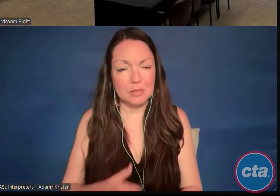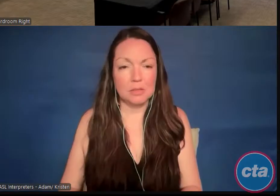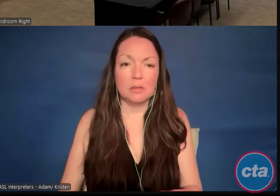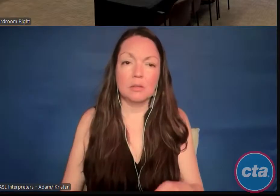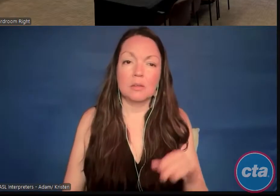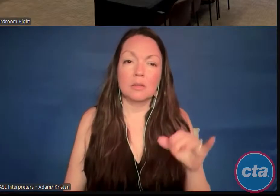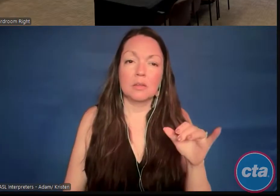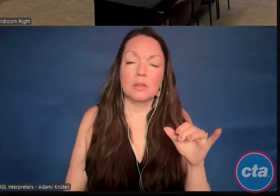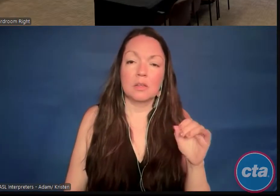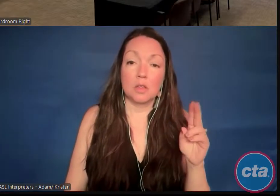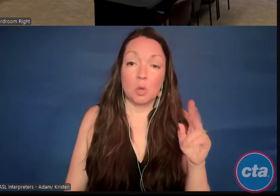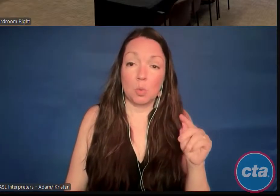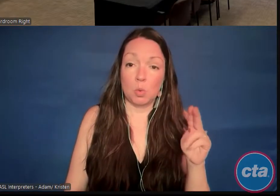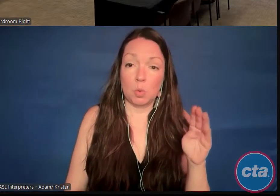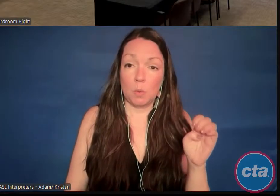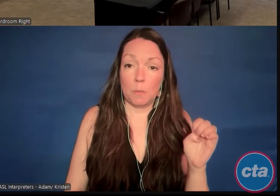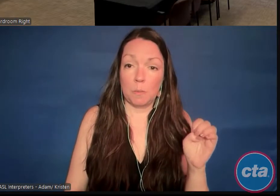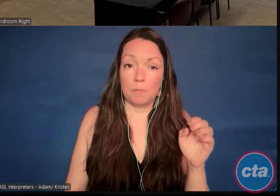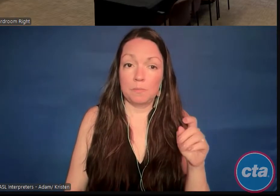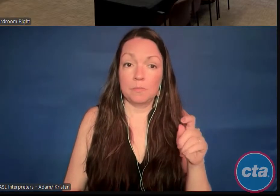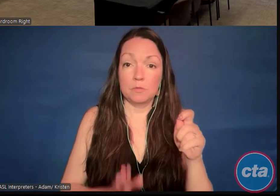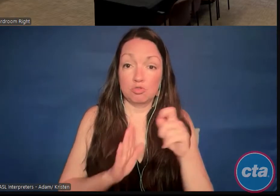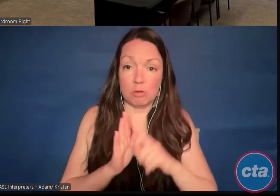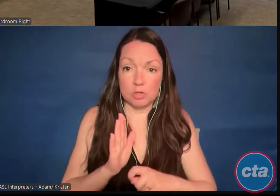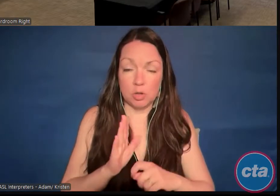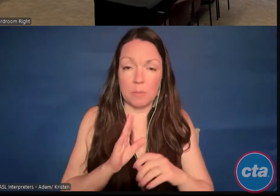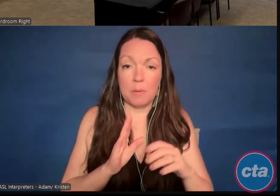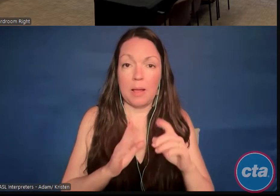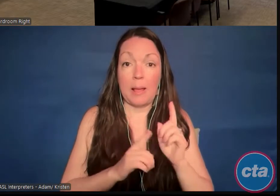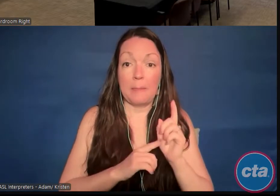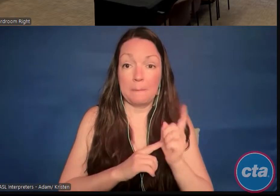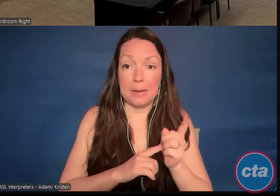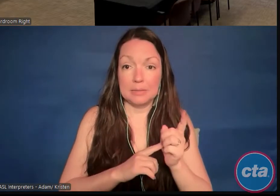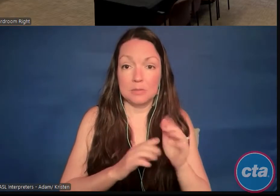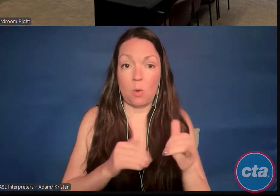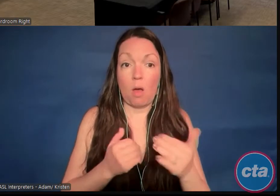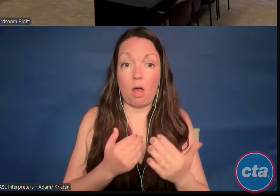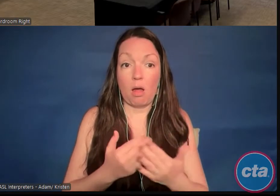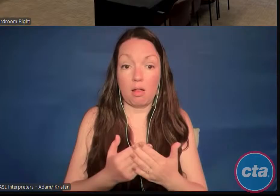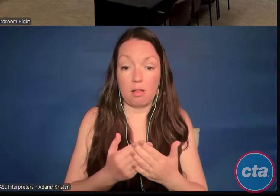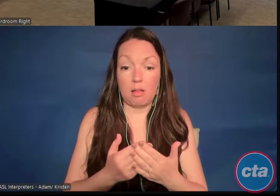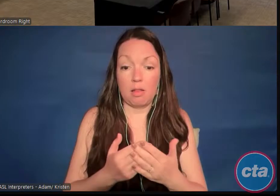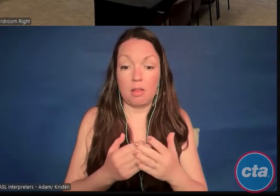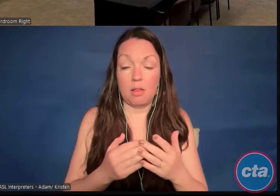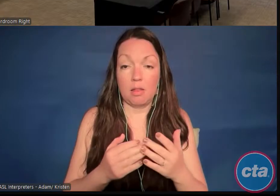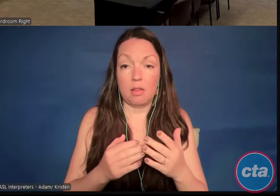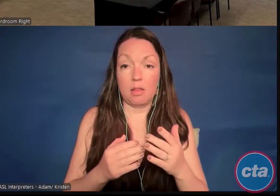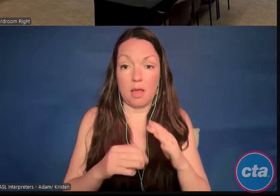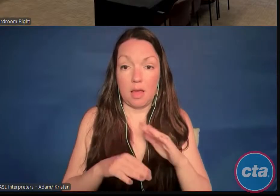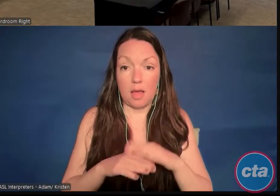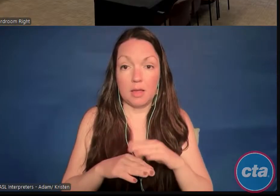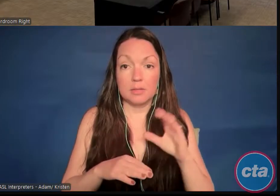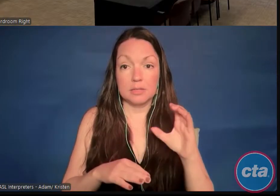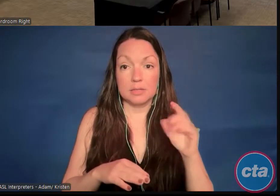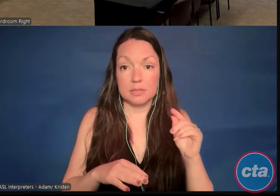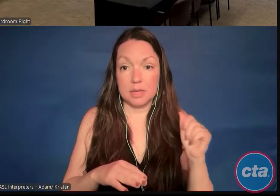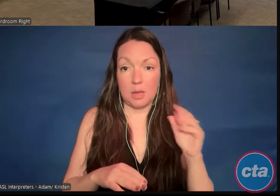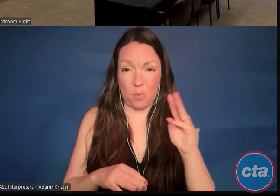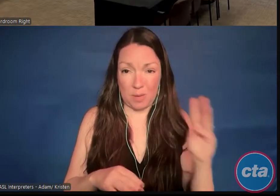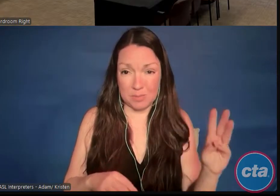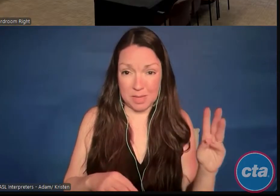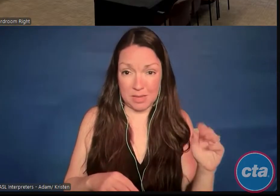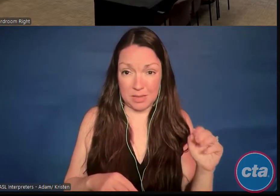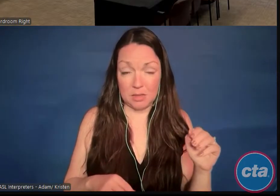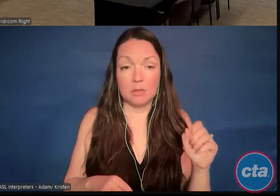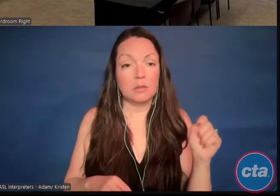YouTube and the transcript and the minutes are all on the CTA website from all the meetings? Yeah. Yeah. Yeah, I don't